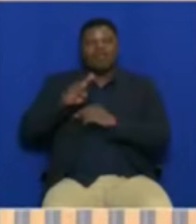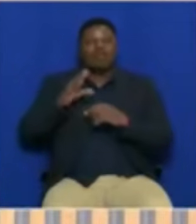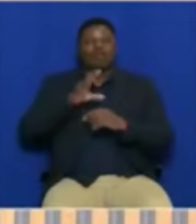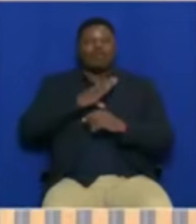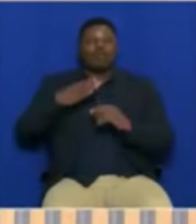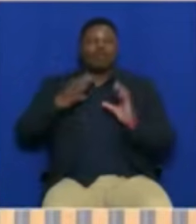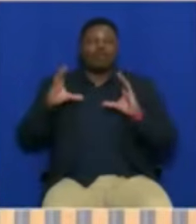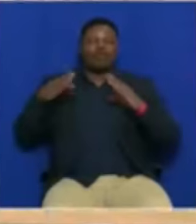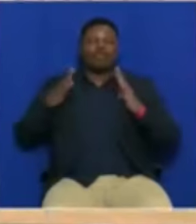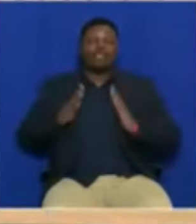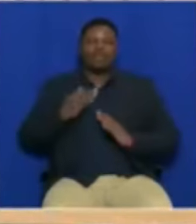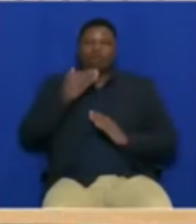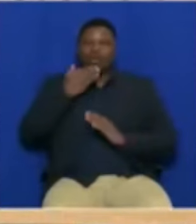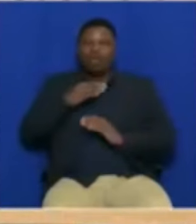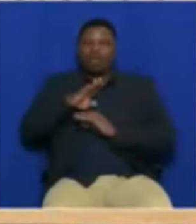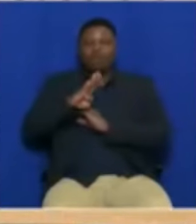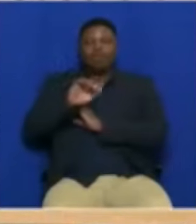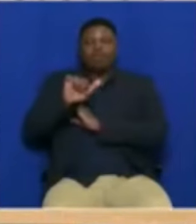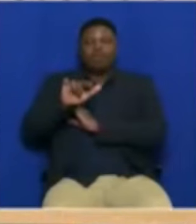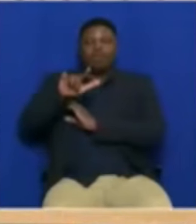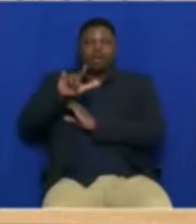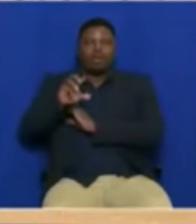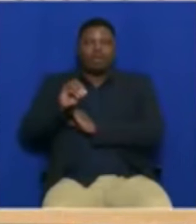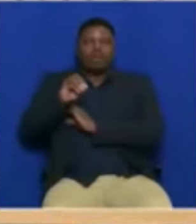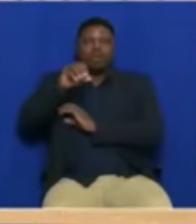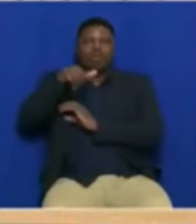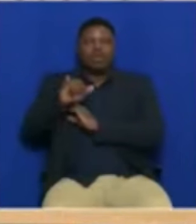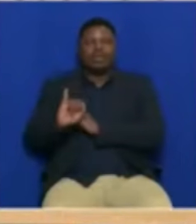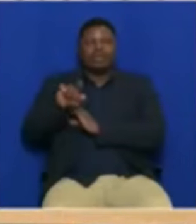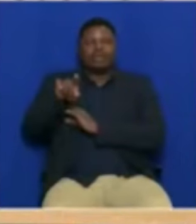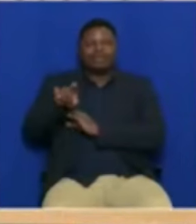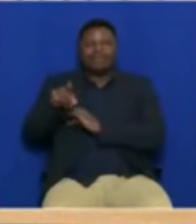We apologize. It was unforeseen circumstances, Commissioners.